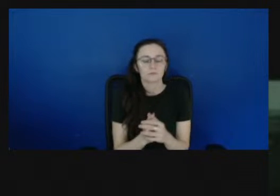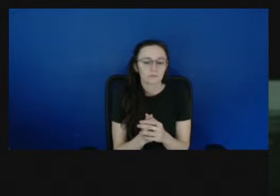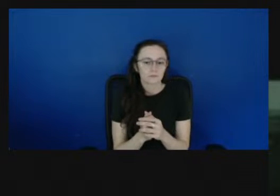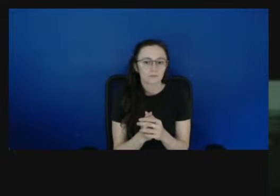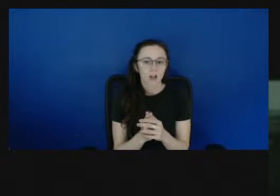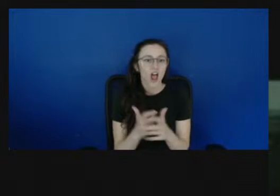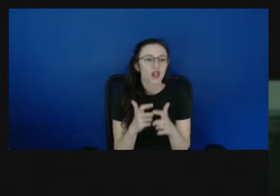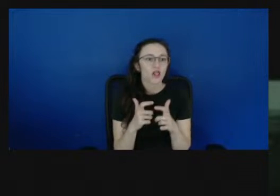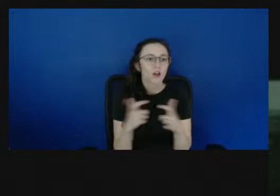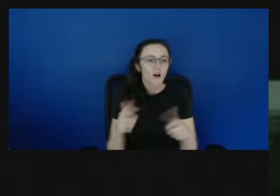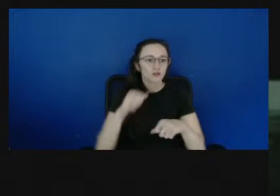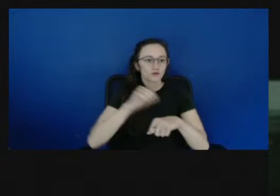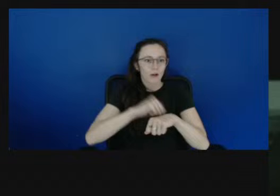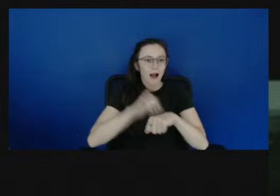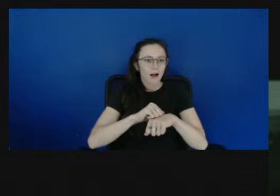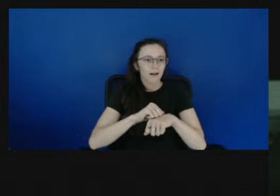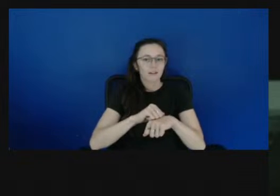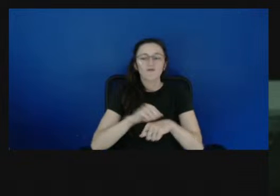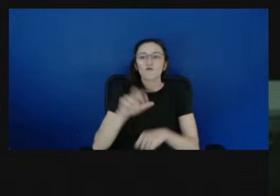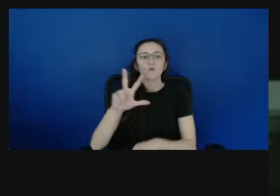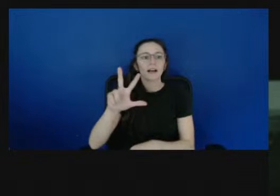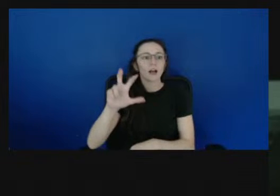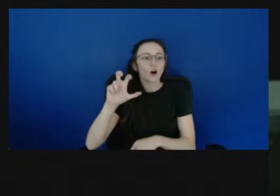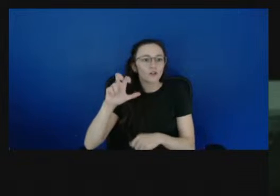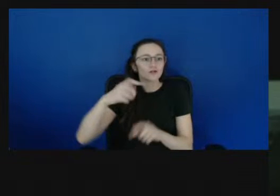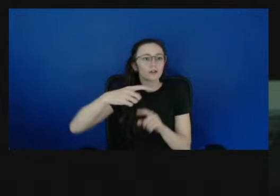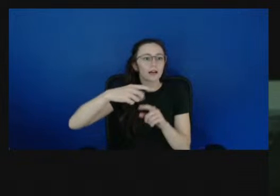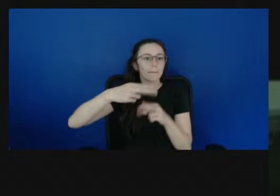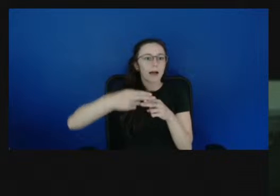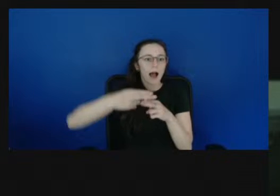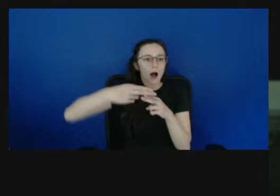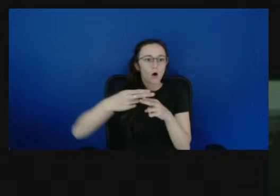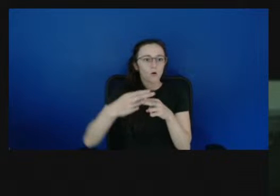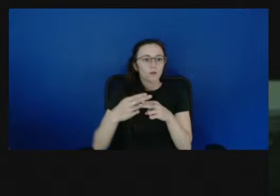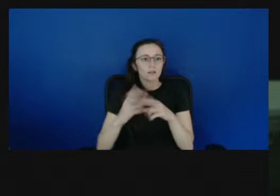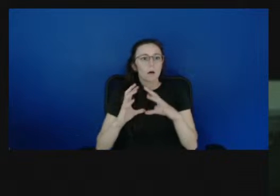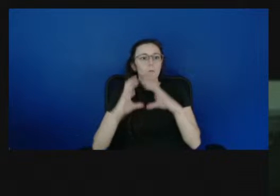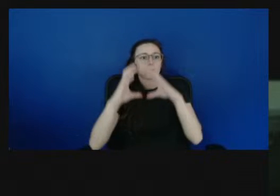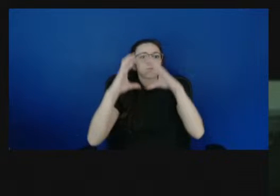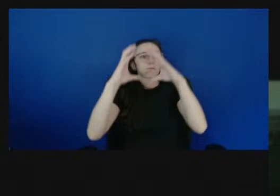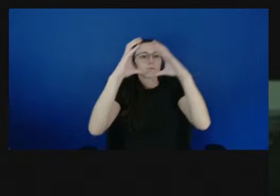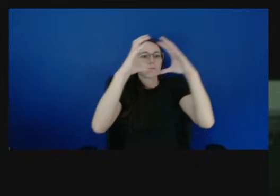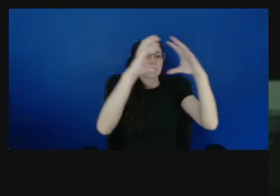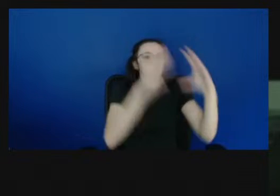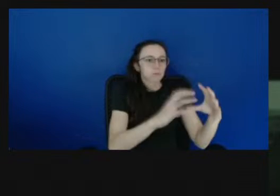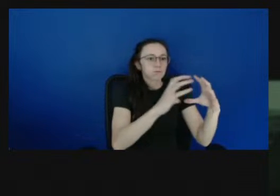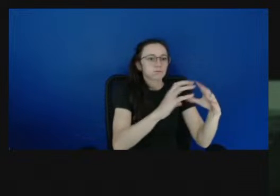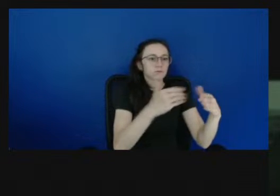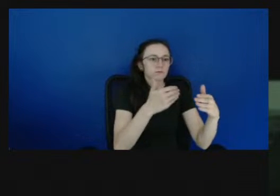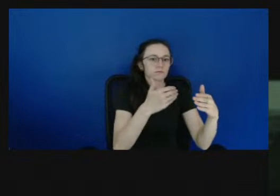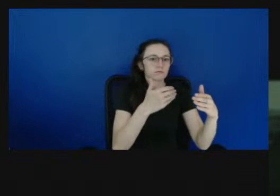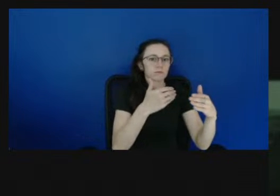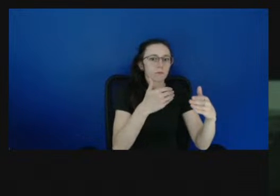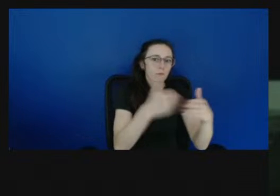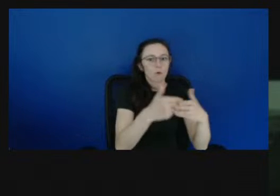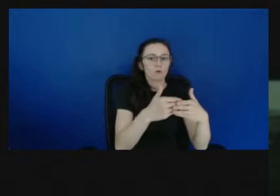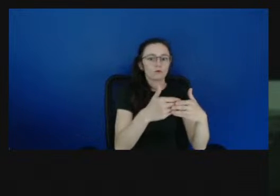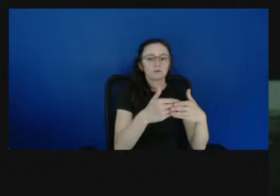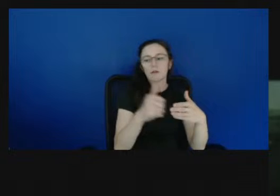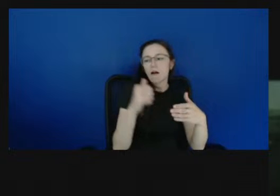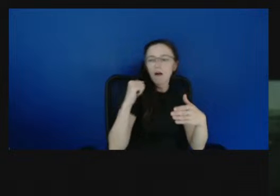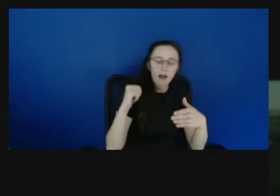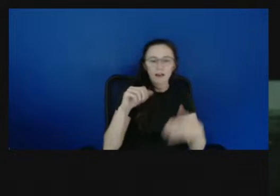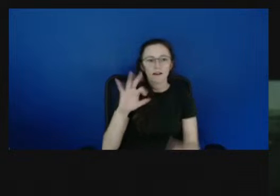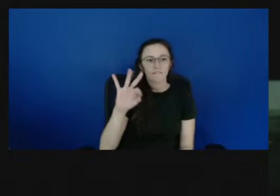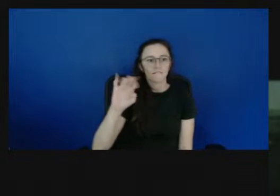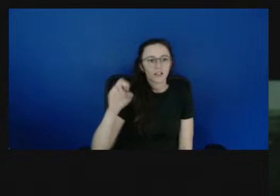weighing about 300 pounds sailed over Finch and landed behind him on the lava flow of 1921. After the blast, Finch